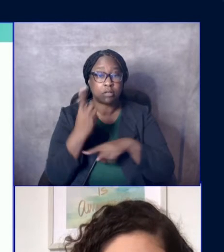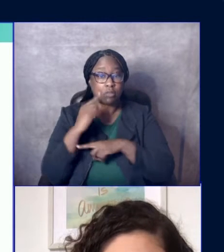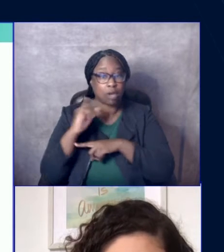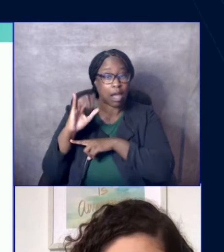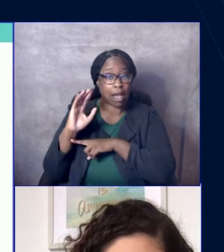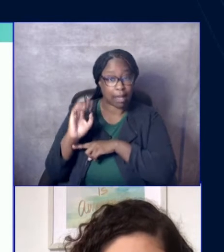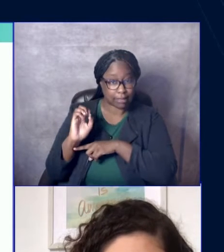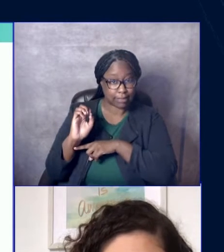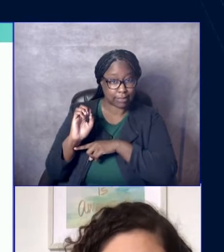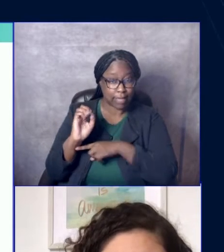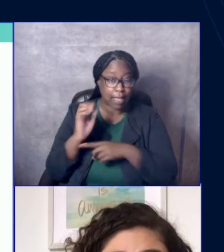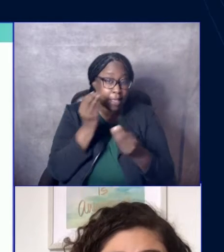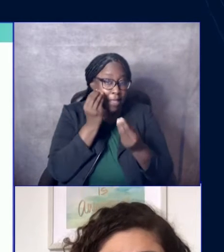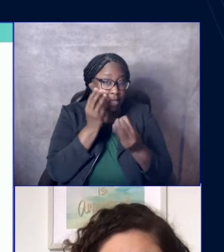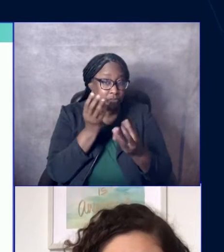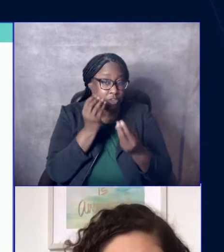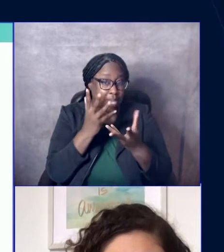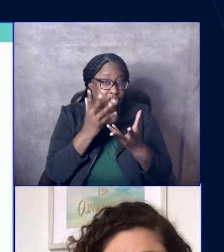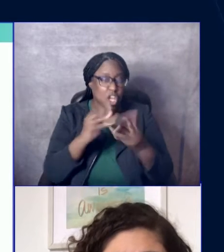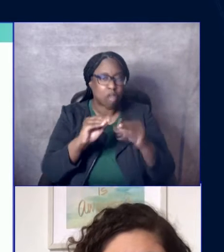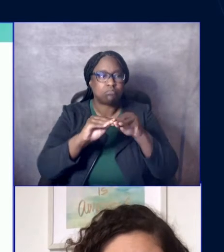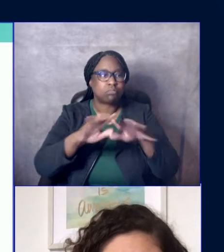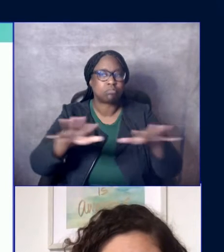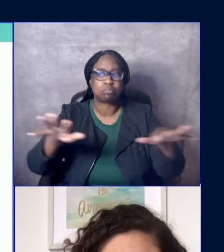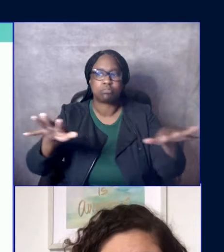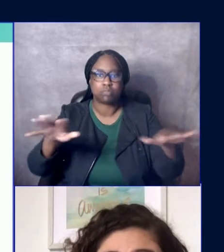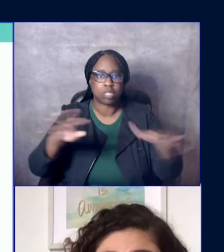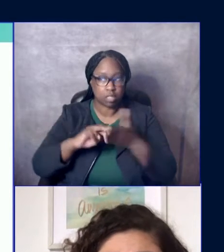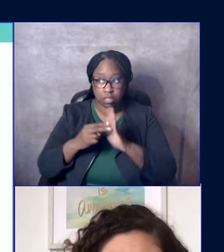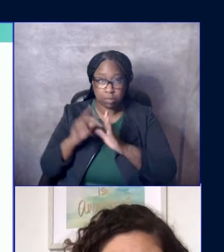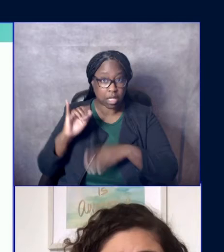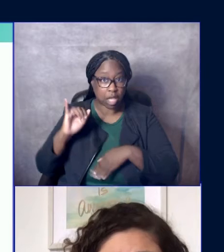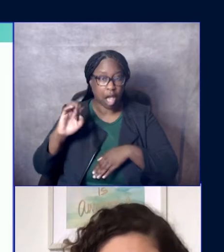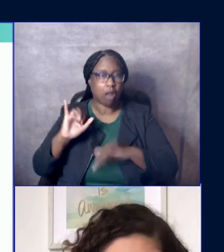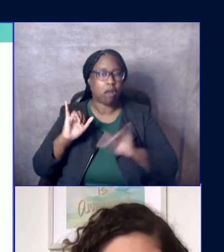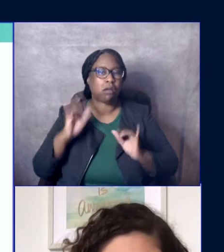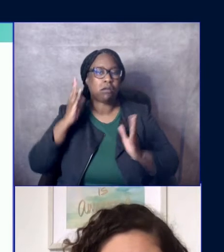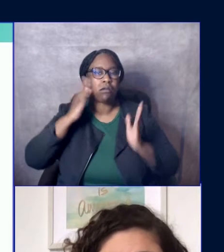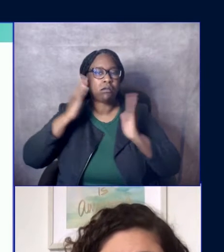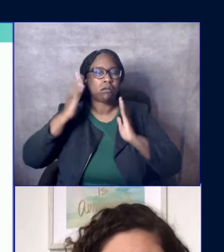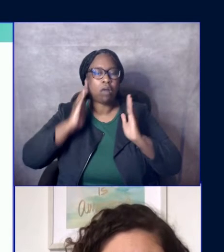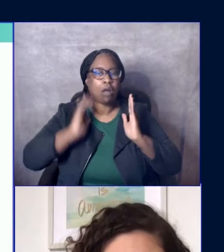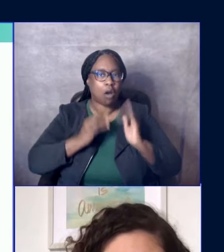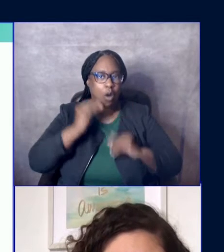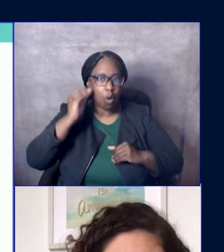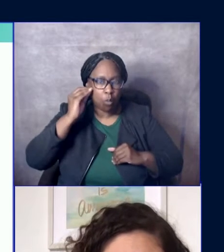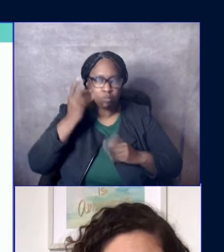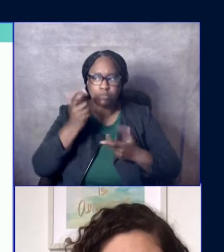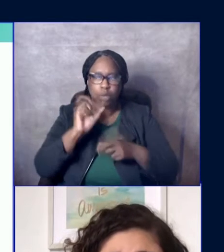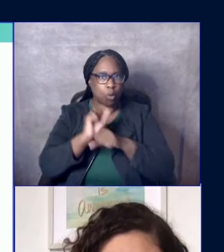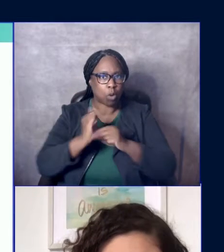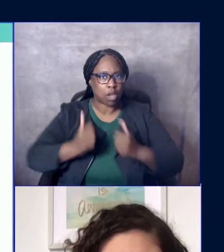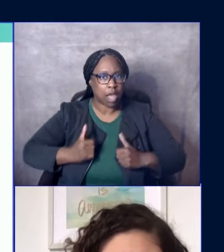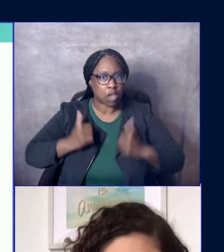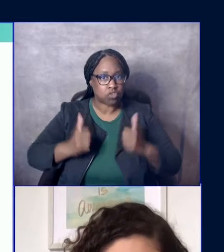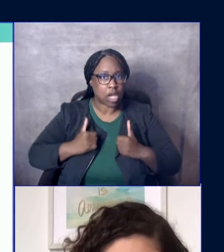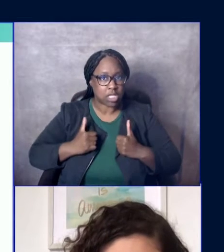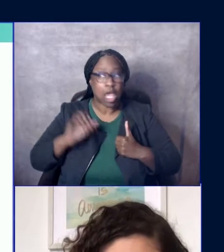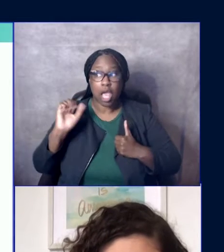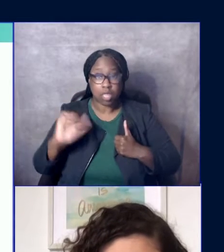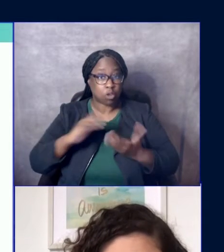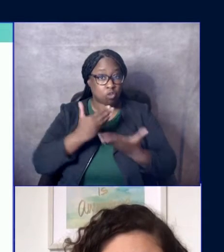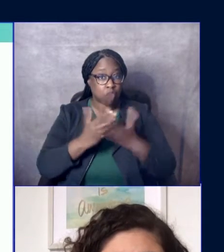DACA recipients. That meant that ICE could get our home, our work address, and they could come knocking on our doors to detain and deport